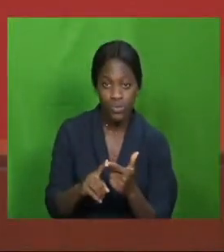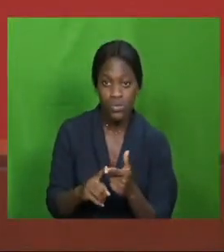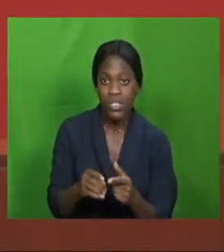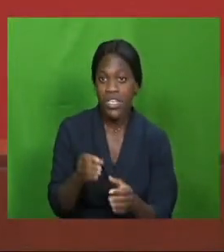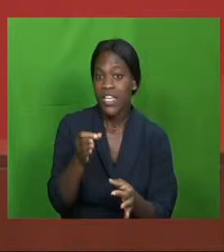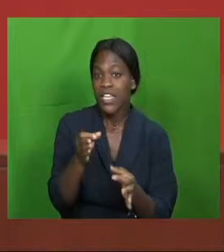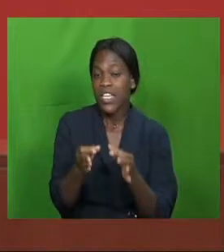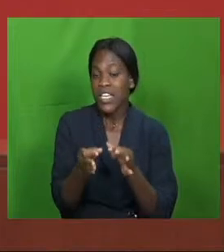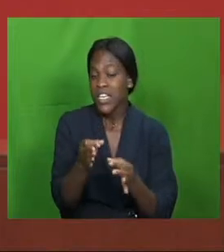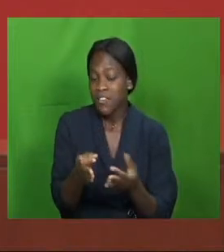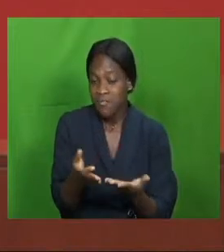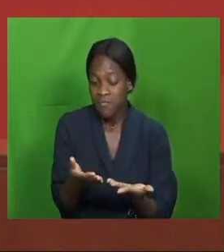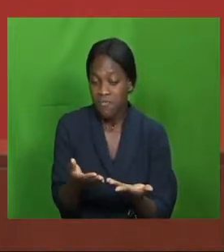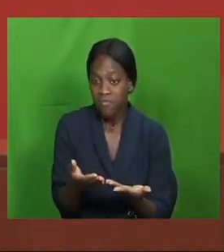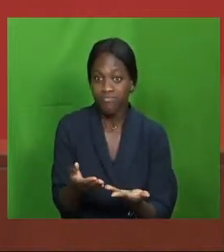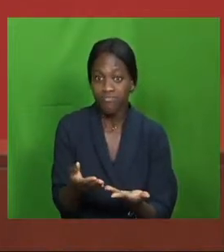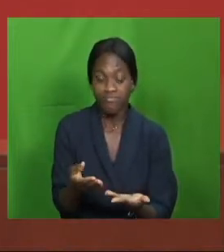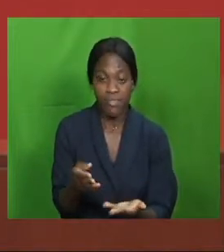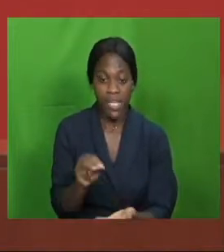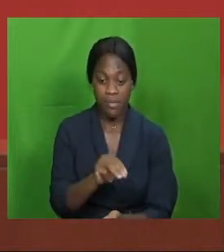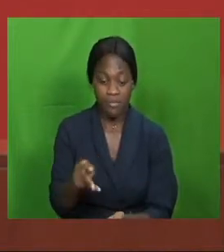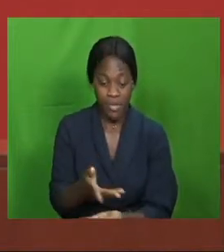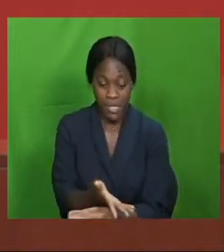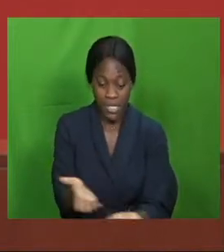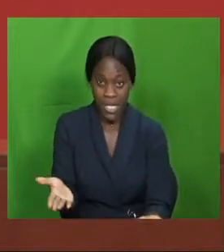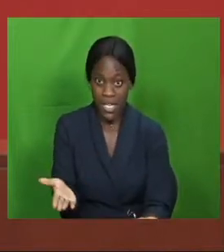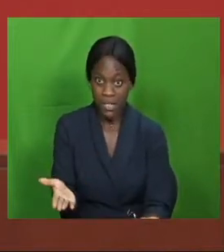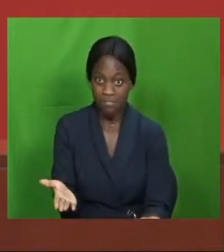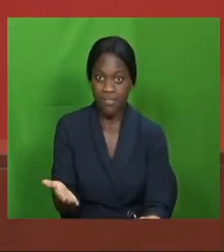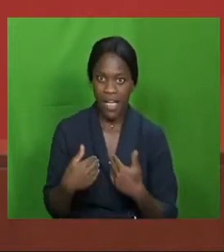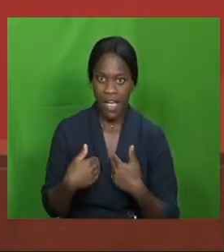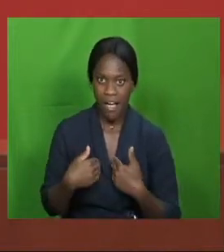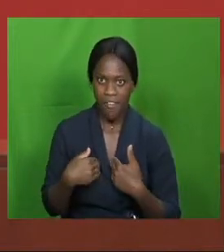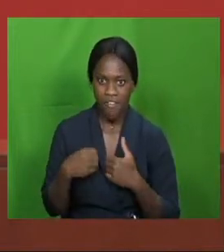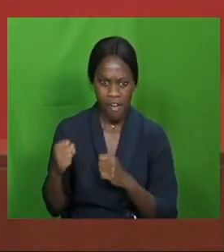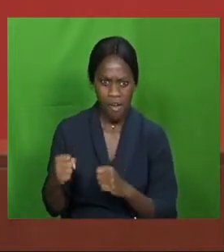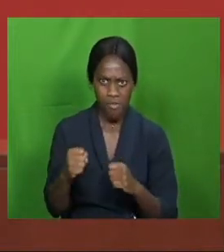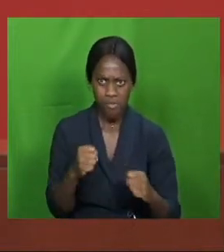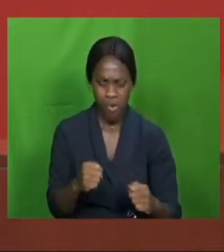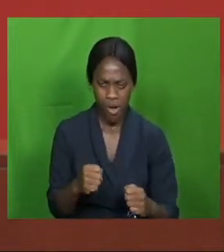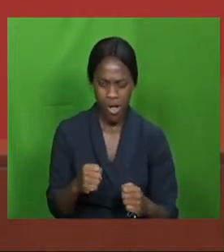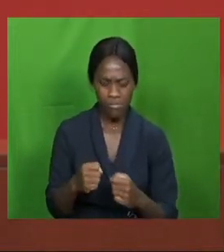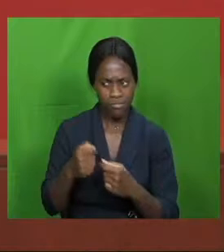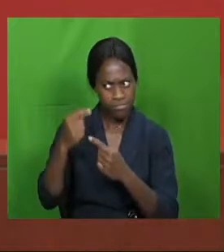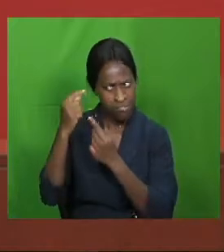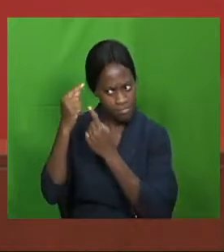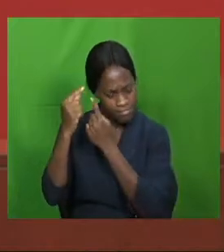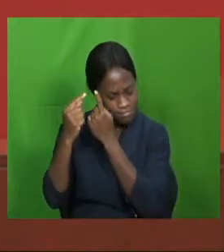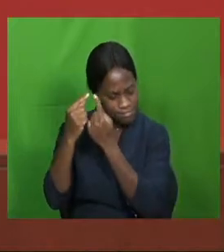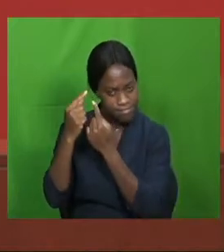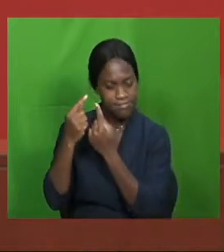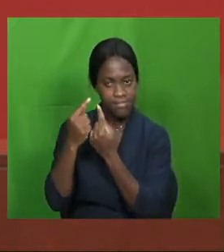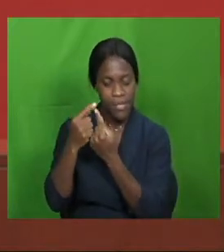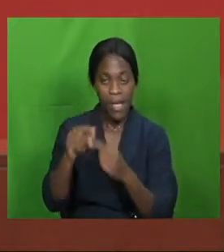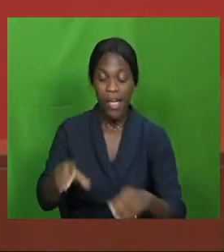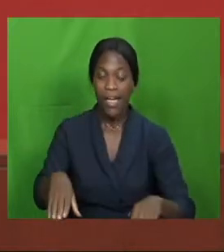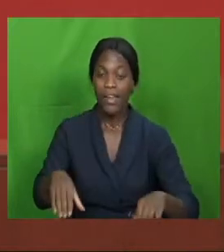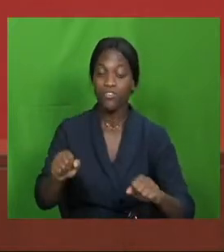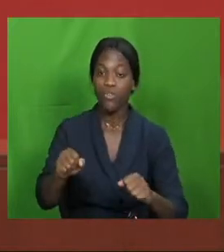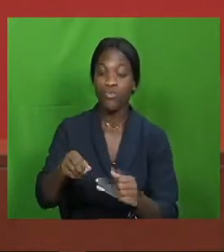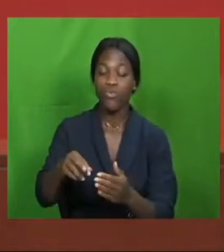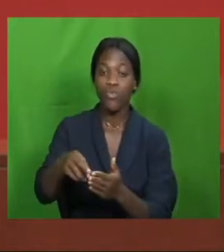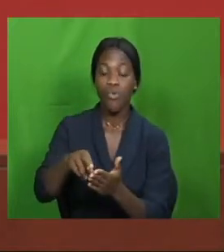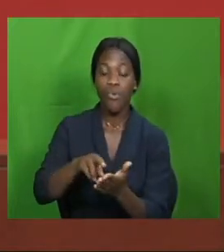this House has power to consider and adopt the report of the Committee on